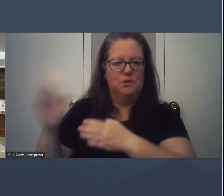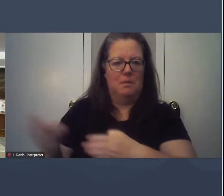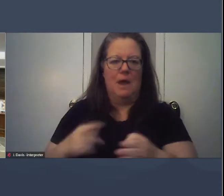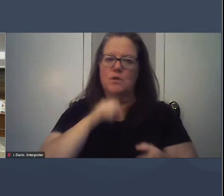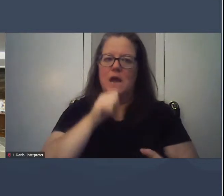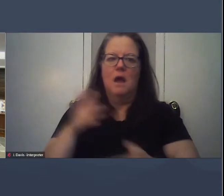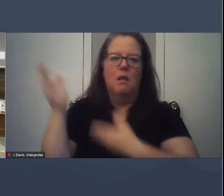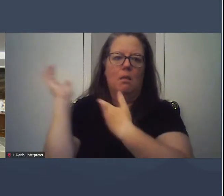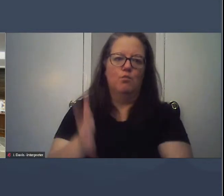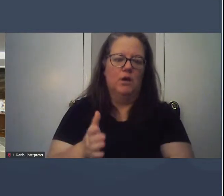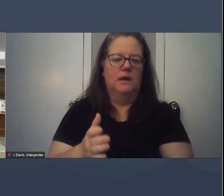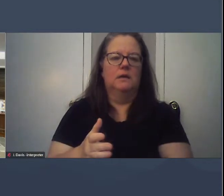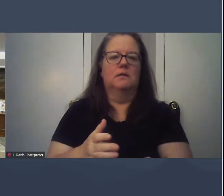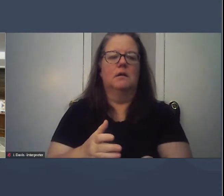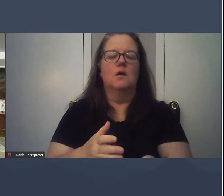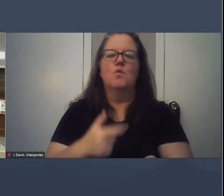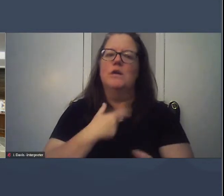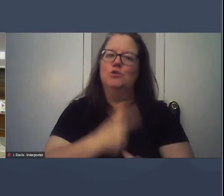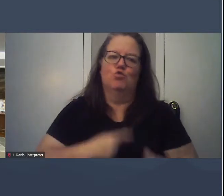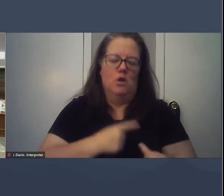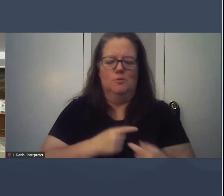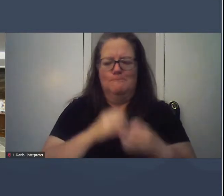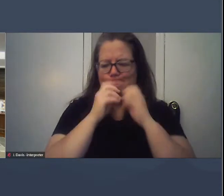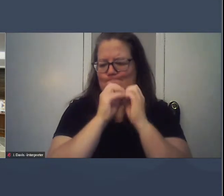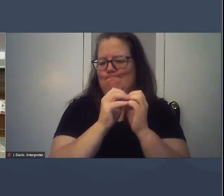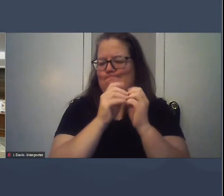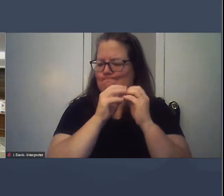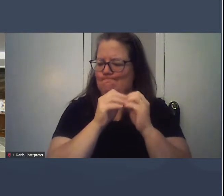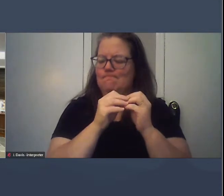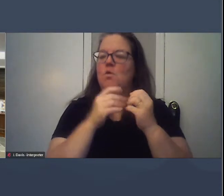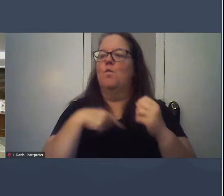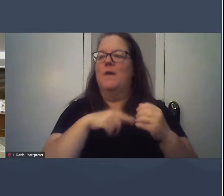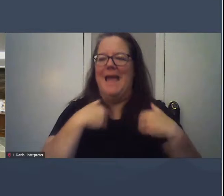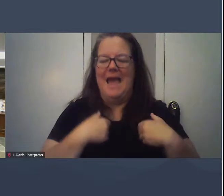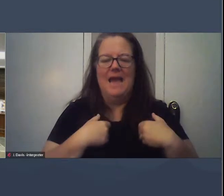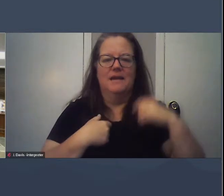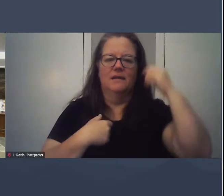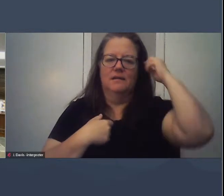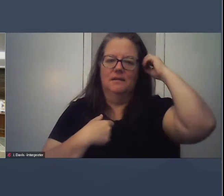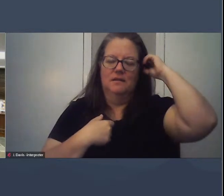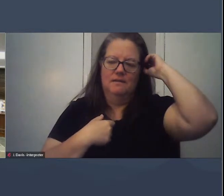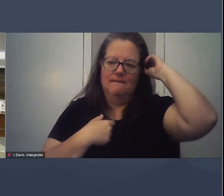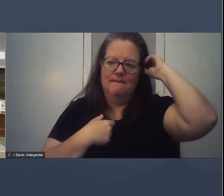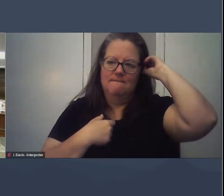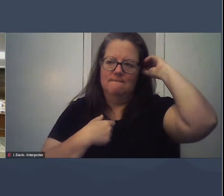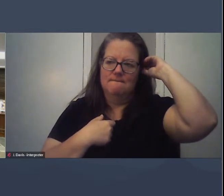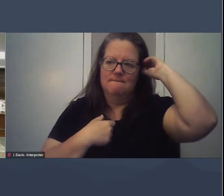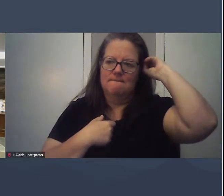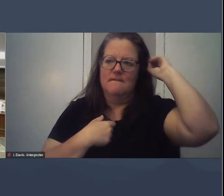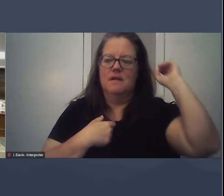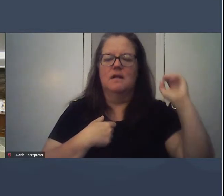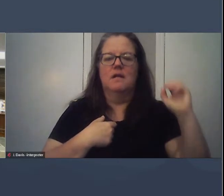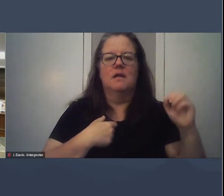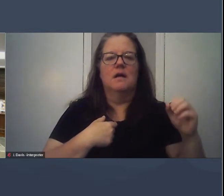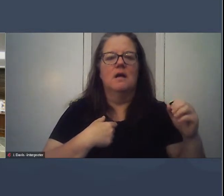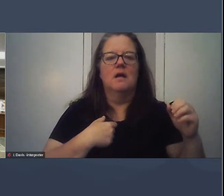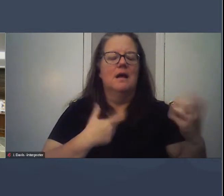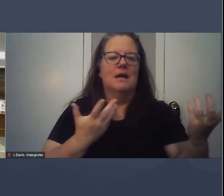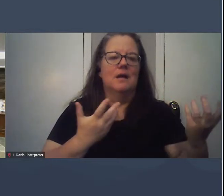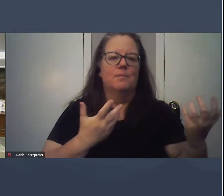a page, and we struggled with that. We had one, but it's one of those ones sometimes you get out and no telling what happens to it,